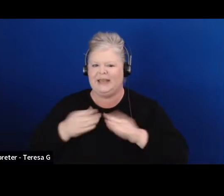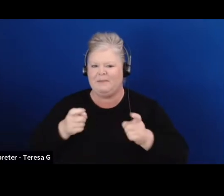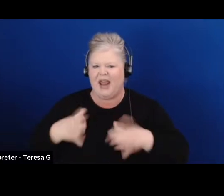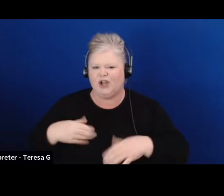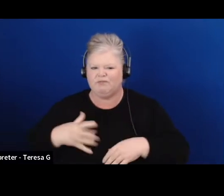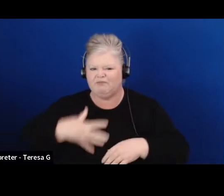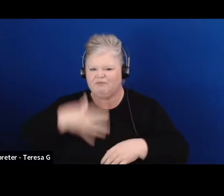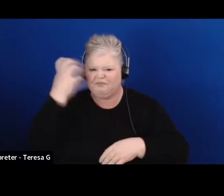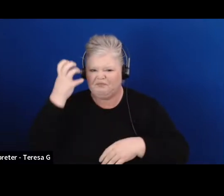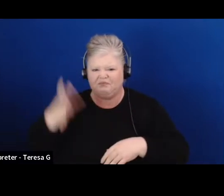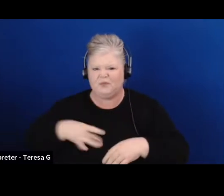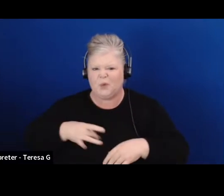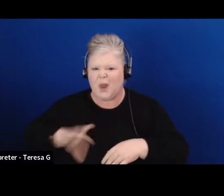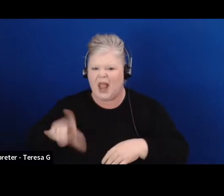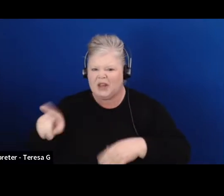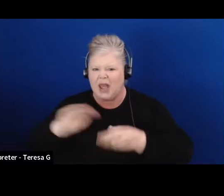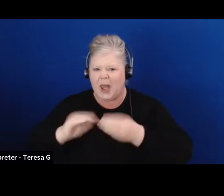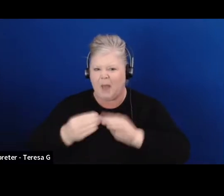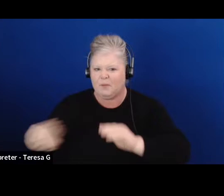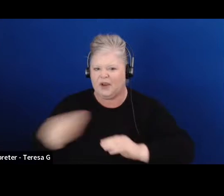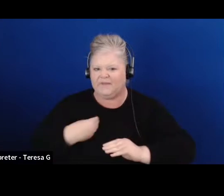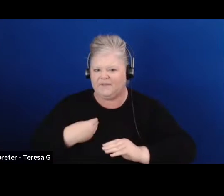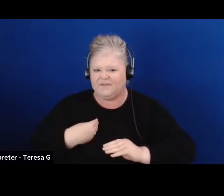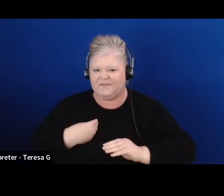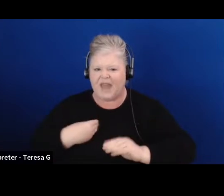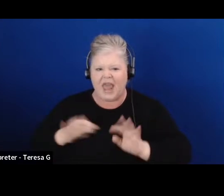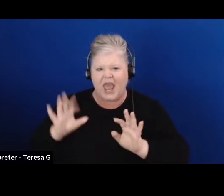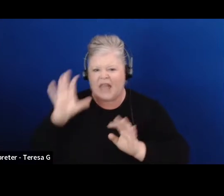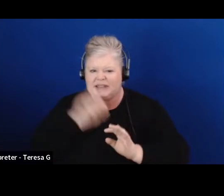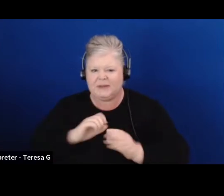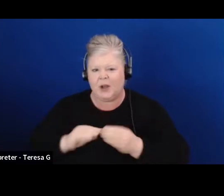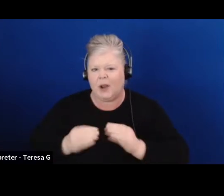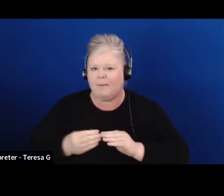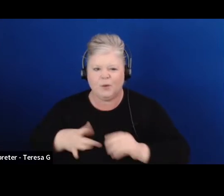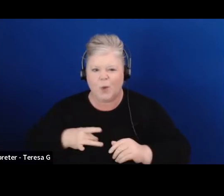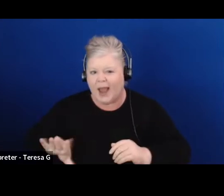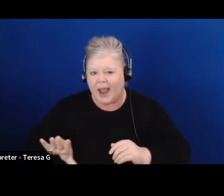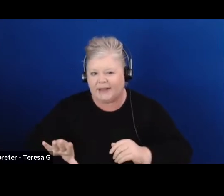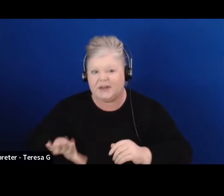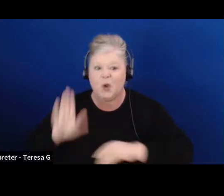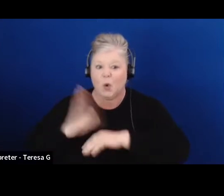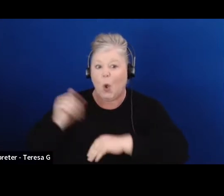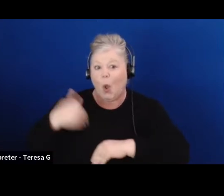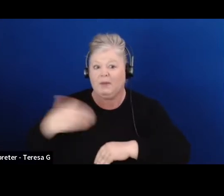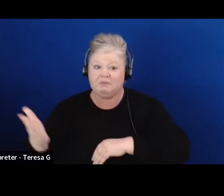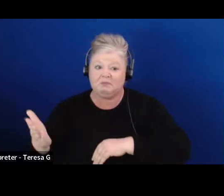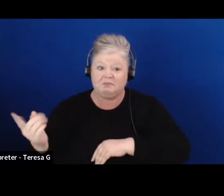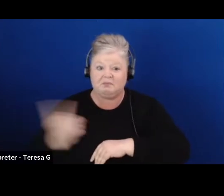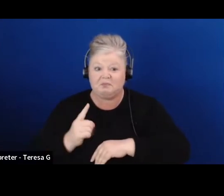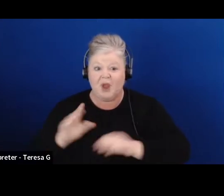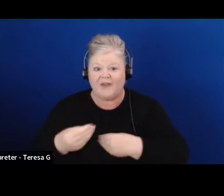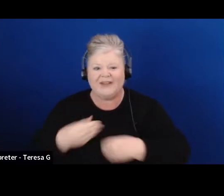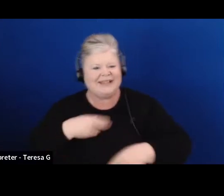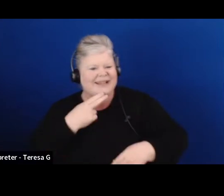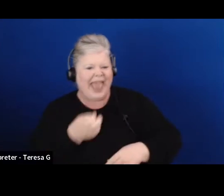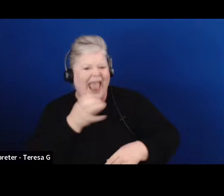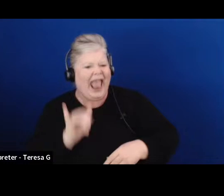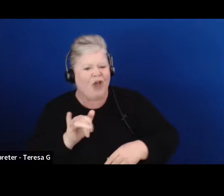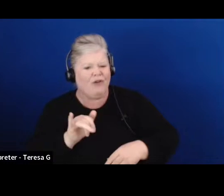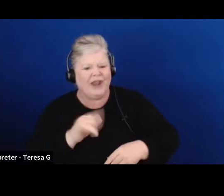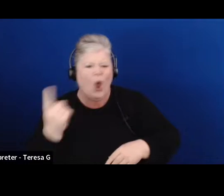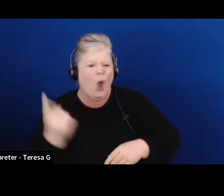called me into his office. He said, "Harry, you always underestimate